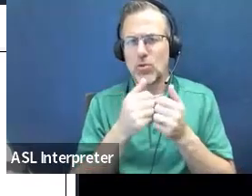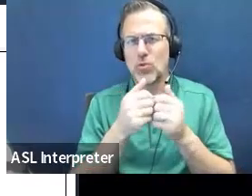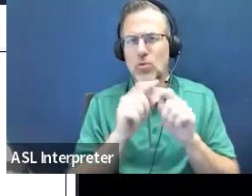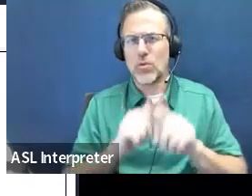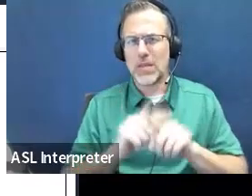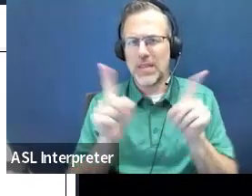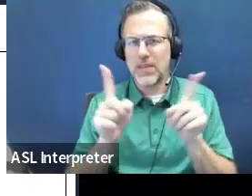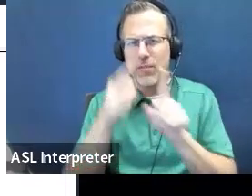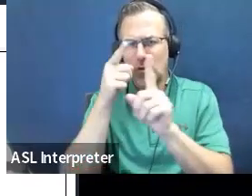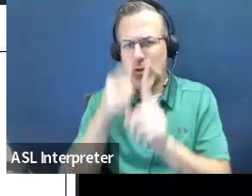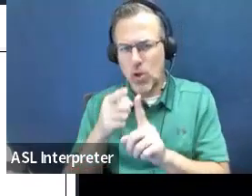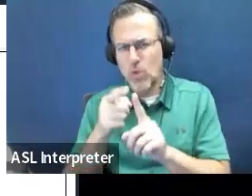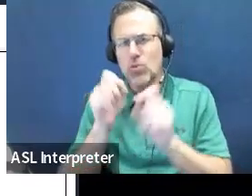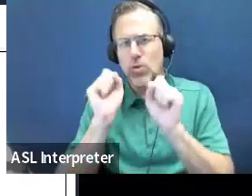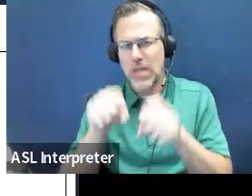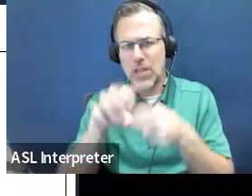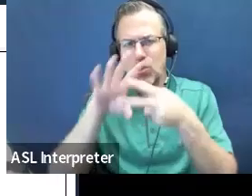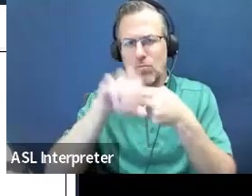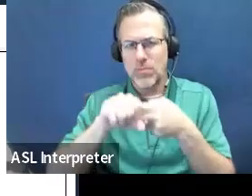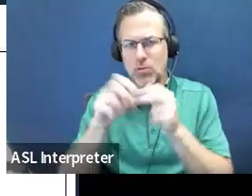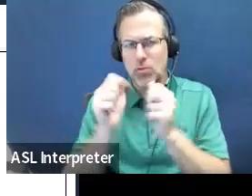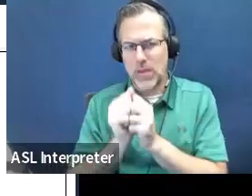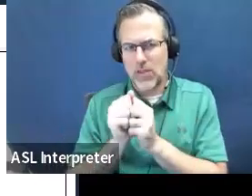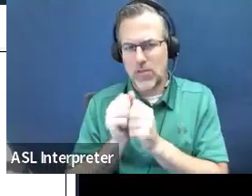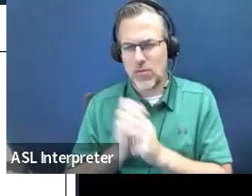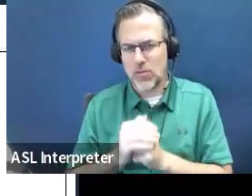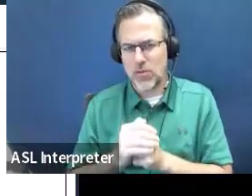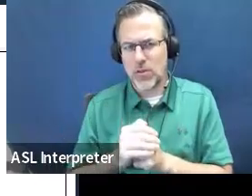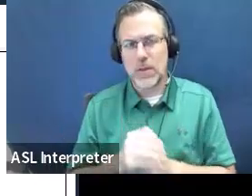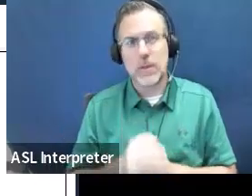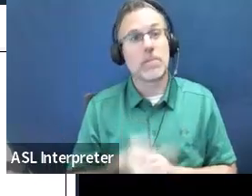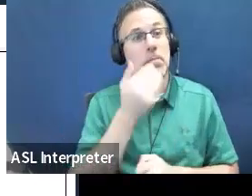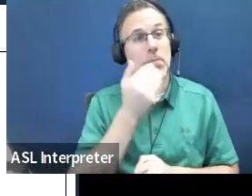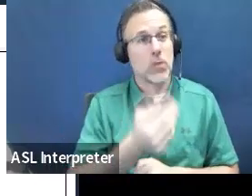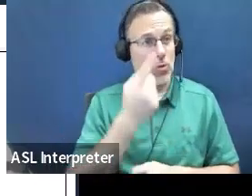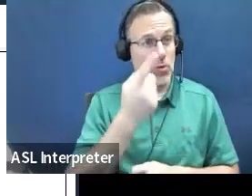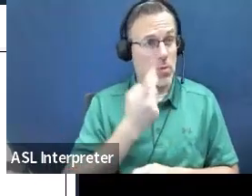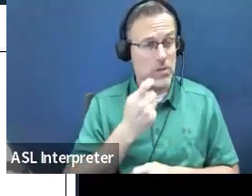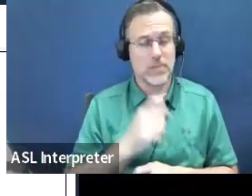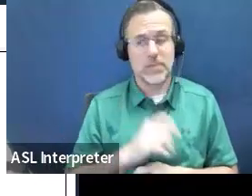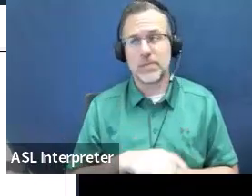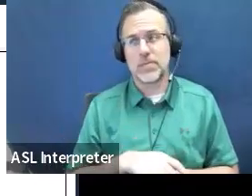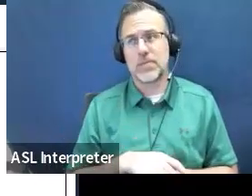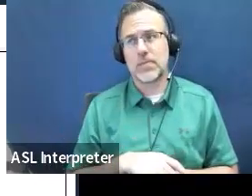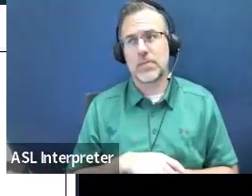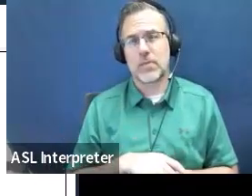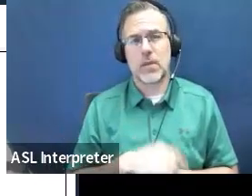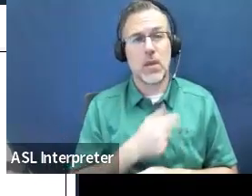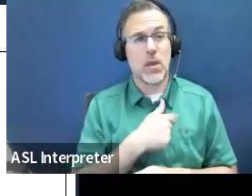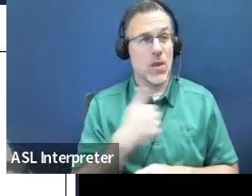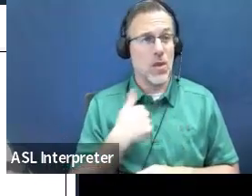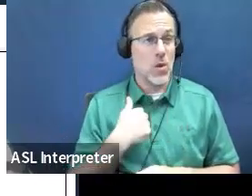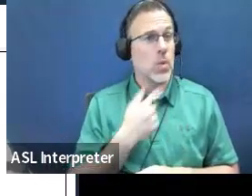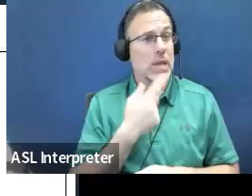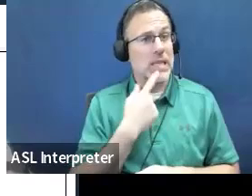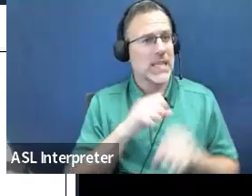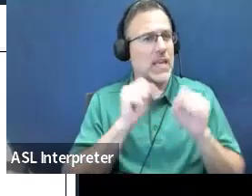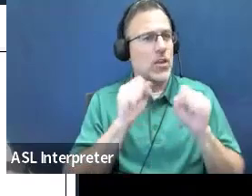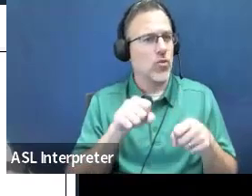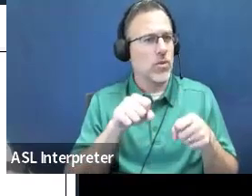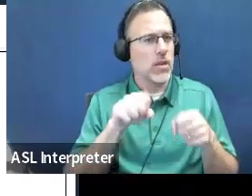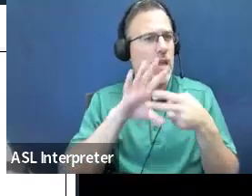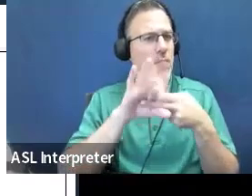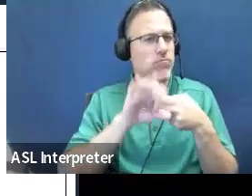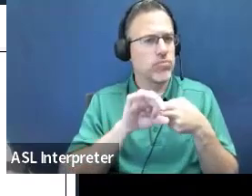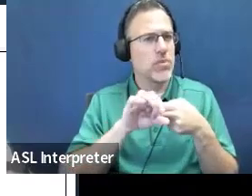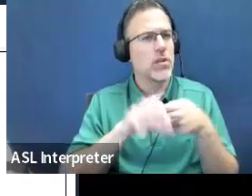they okay to be lumped together? That is a great question. Like we say that you can put them together because